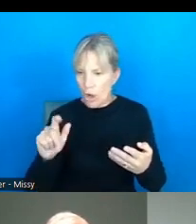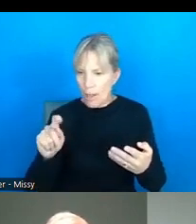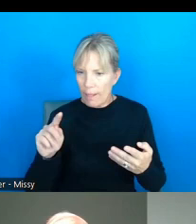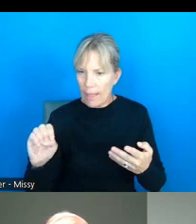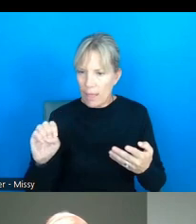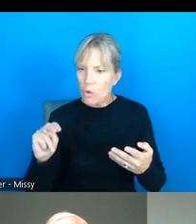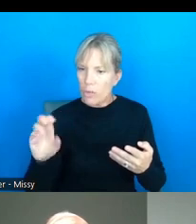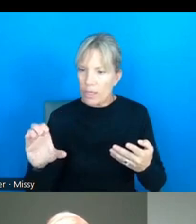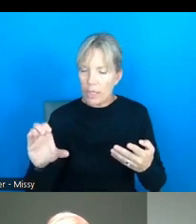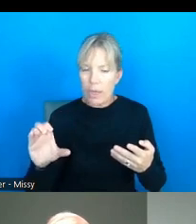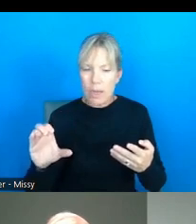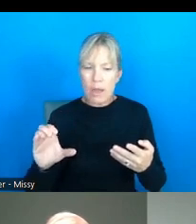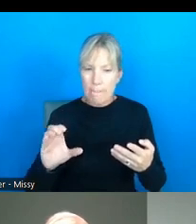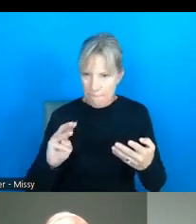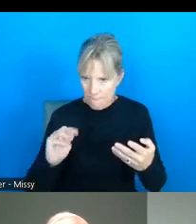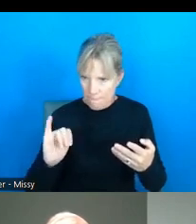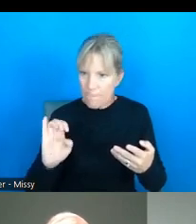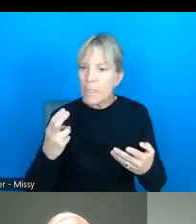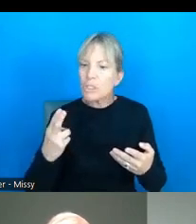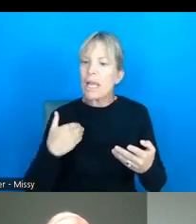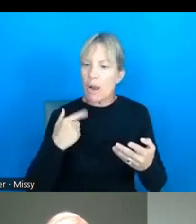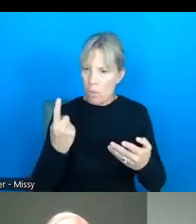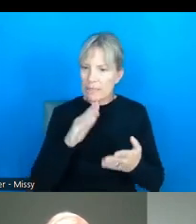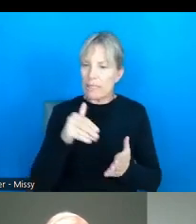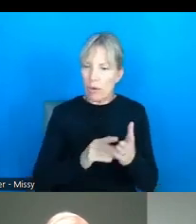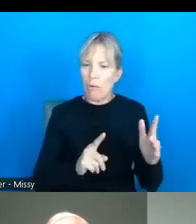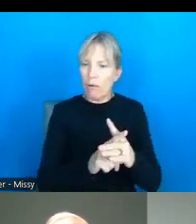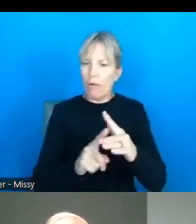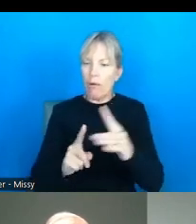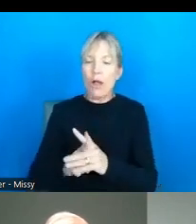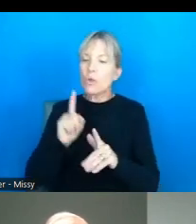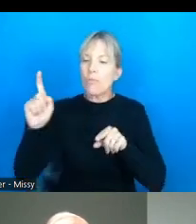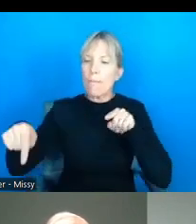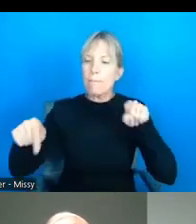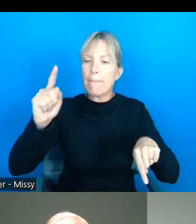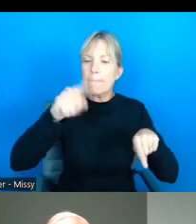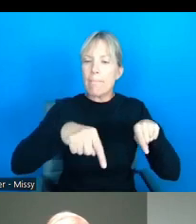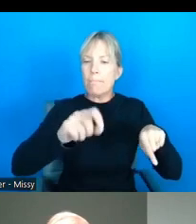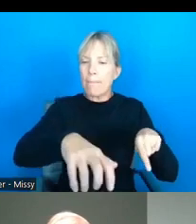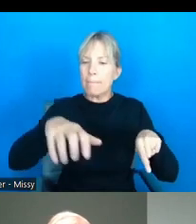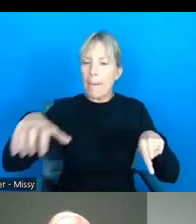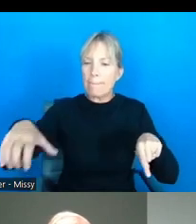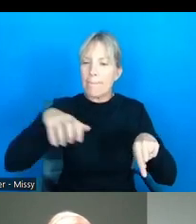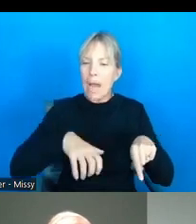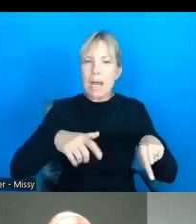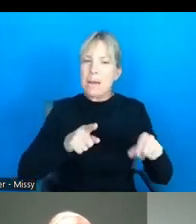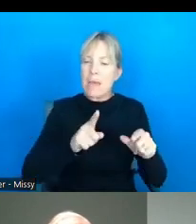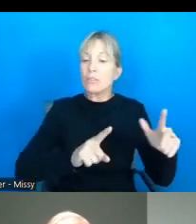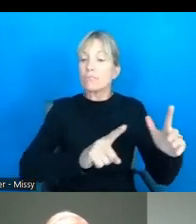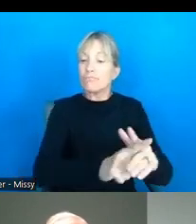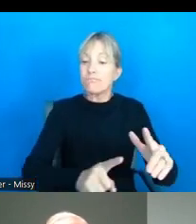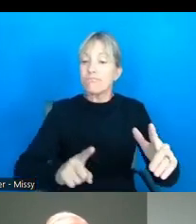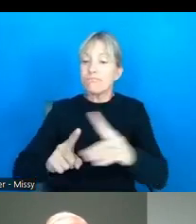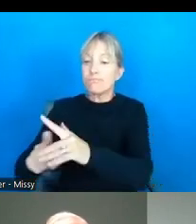There was a center in Michigan, and just sprinkled around the country, a few centers that sort of sprang up